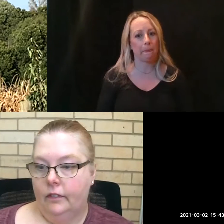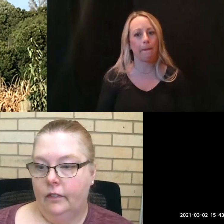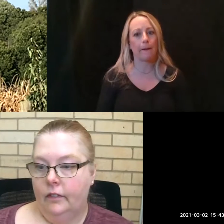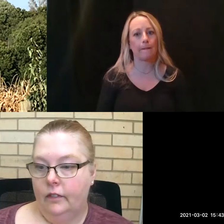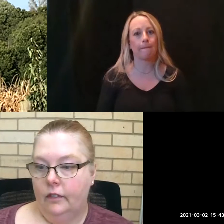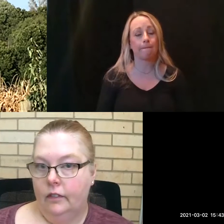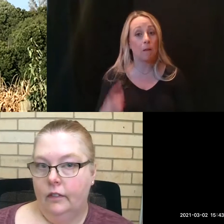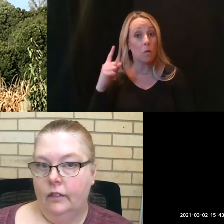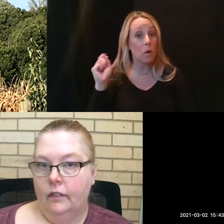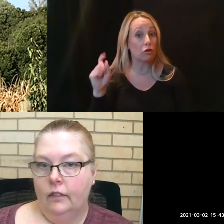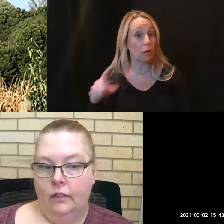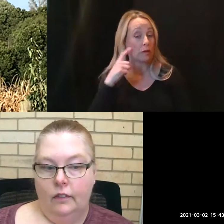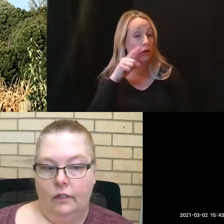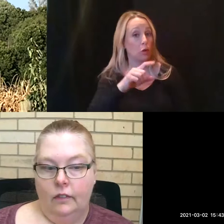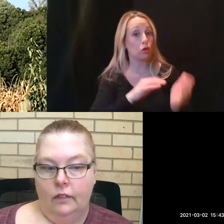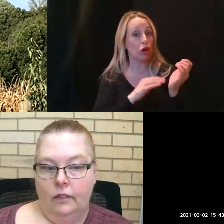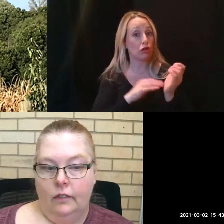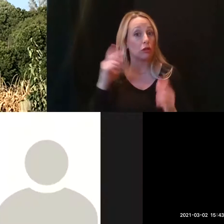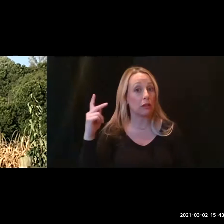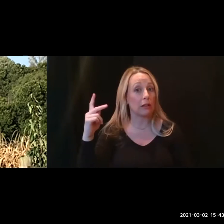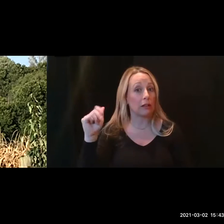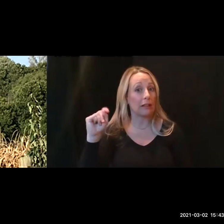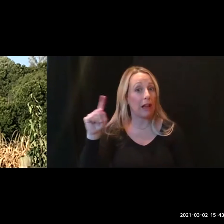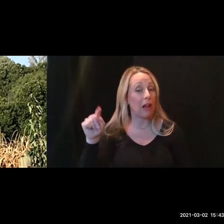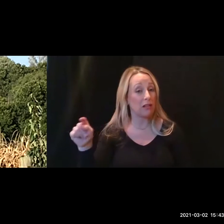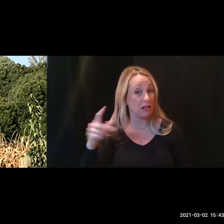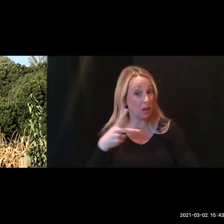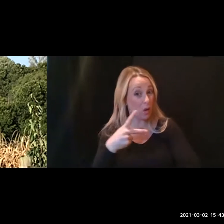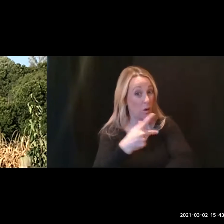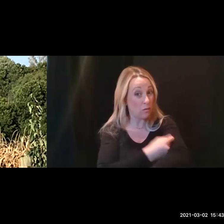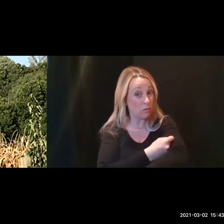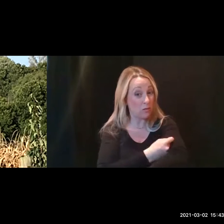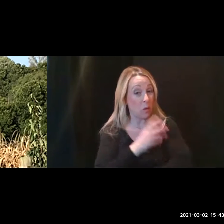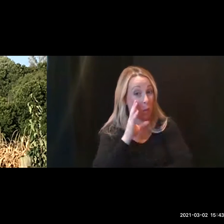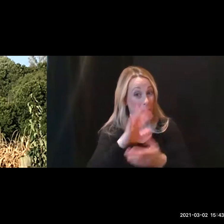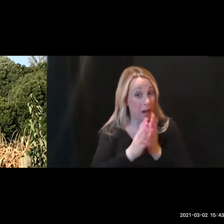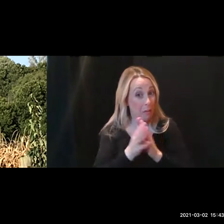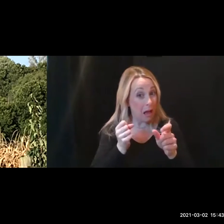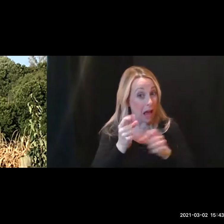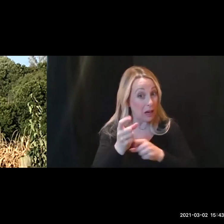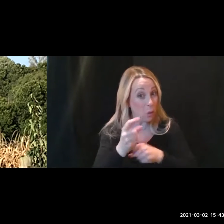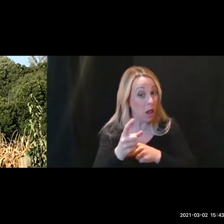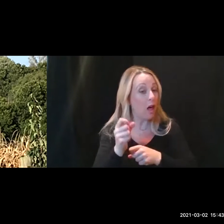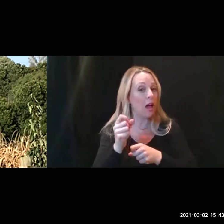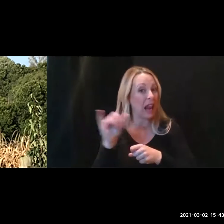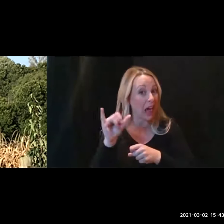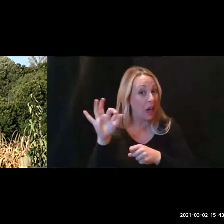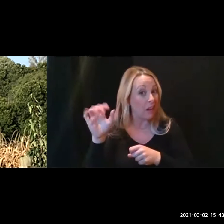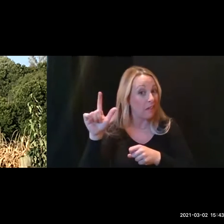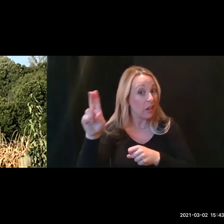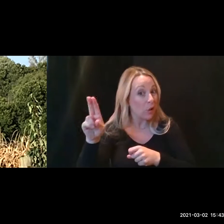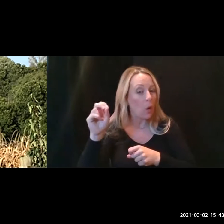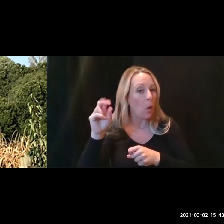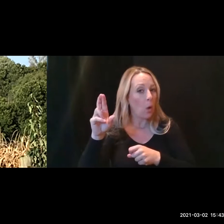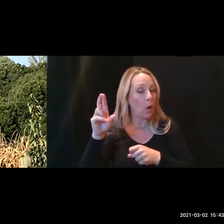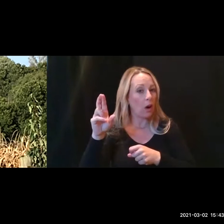There's a question here for you, Dr. Katz. What are your thoughts on if the COVID shot will become an annual shot, much like the flu shot? Could we need